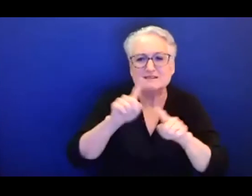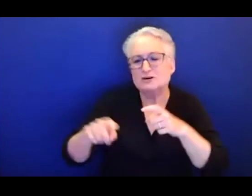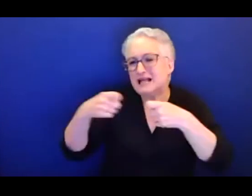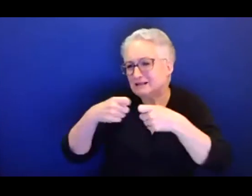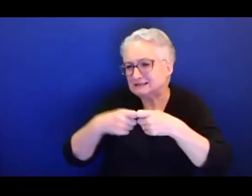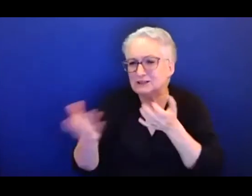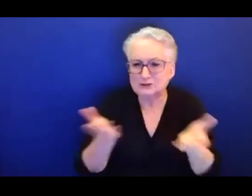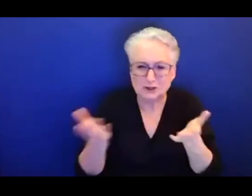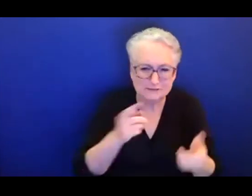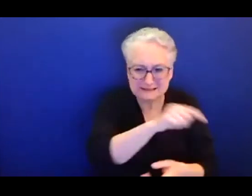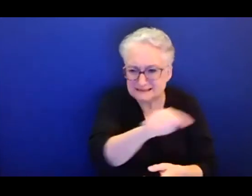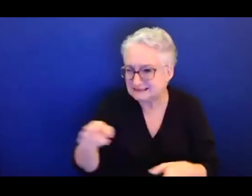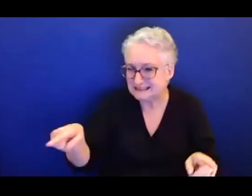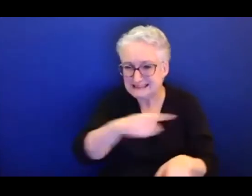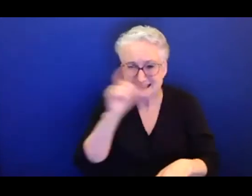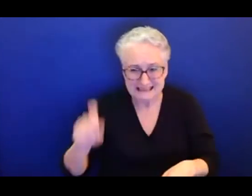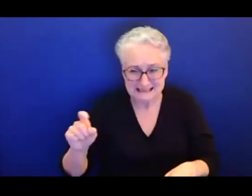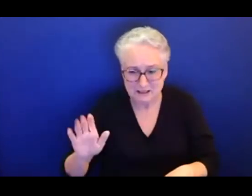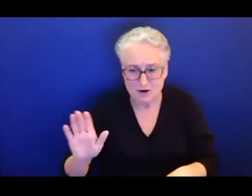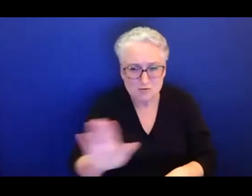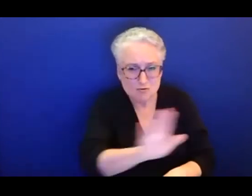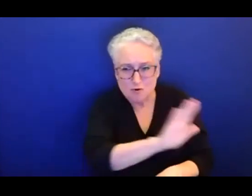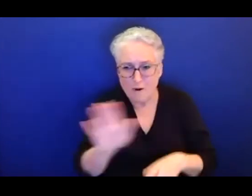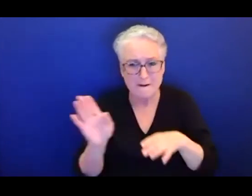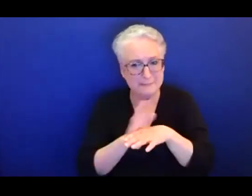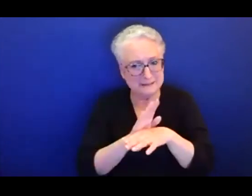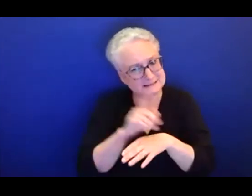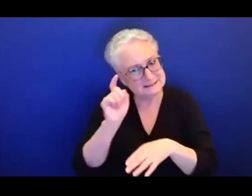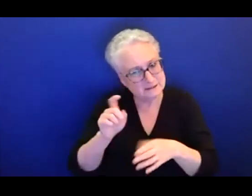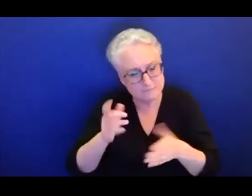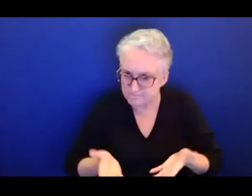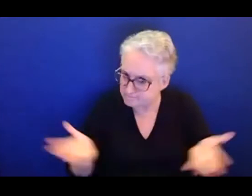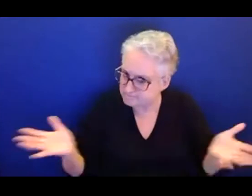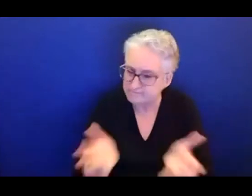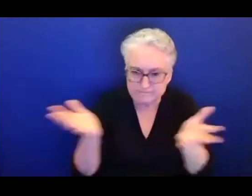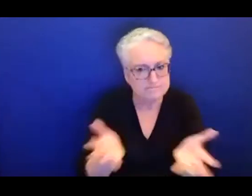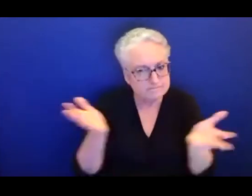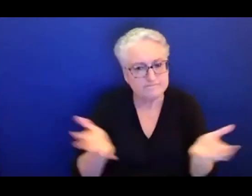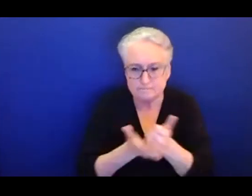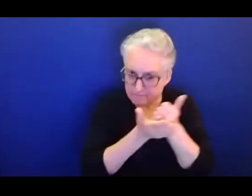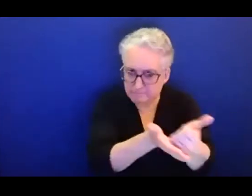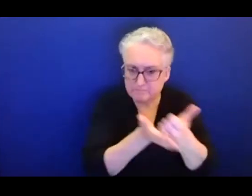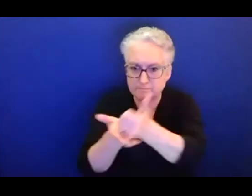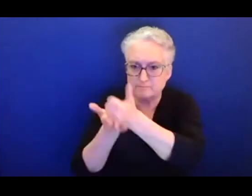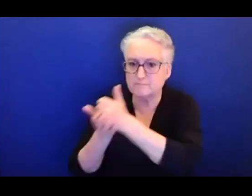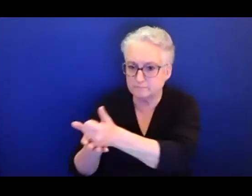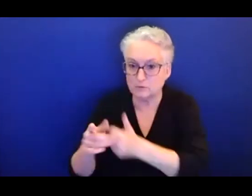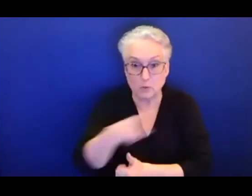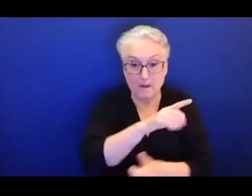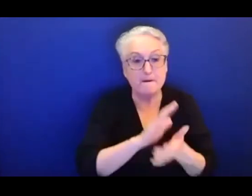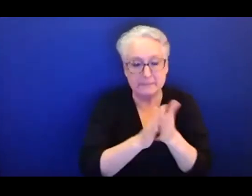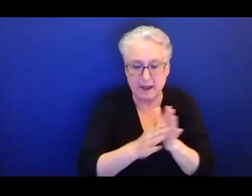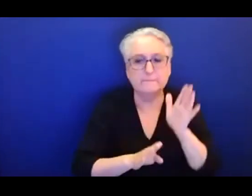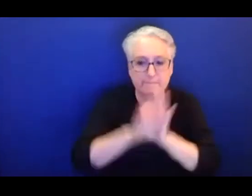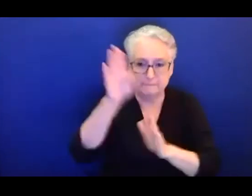assist those businesses and that they're successful so that they can provide those services to our city residents. We have several